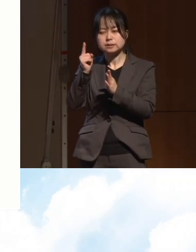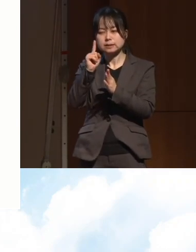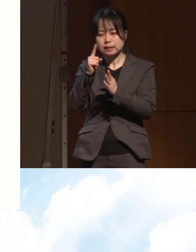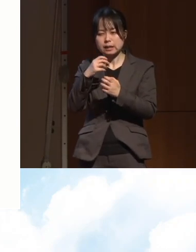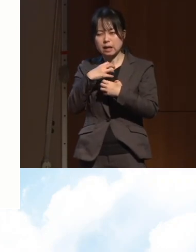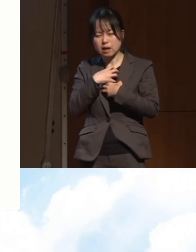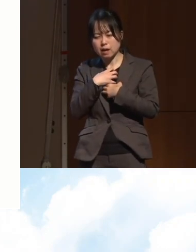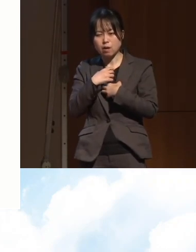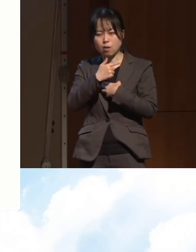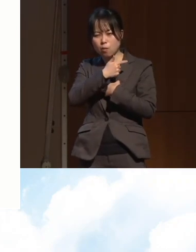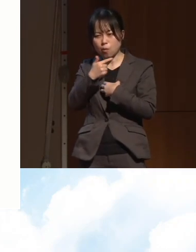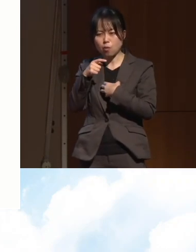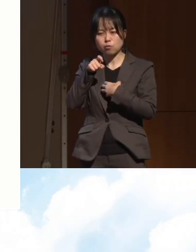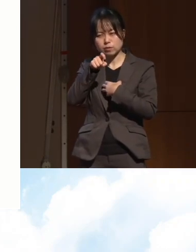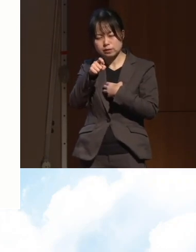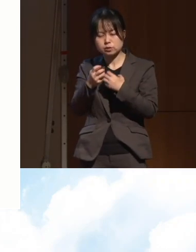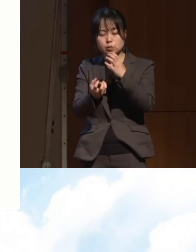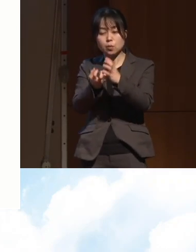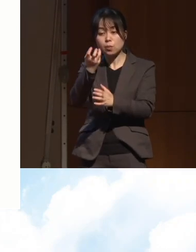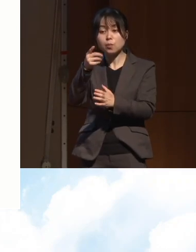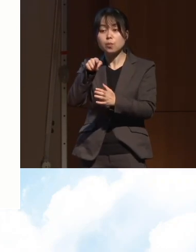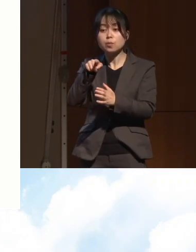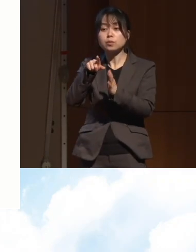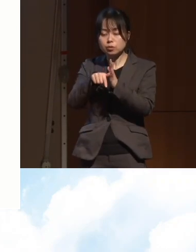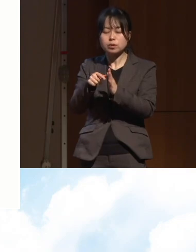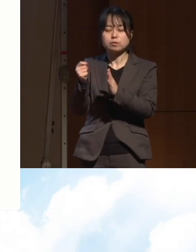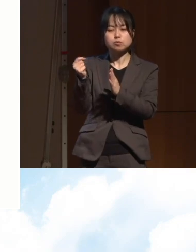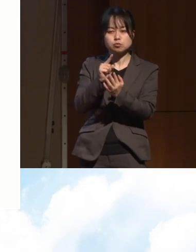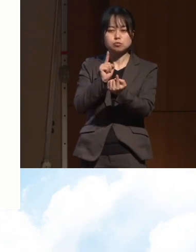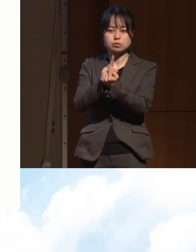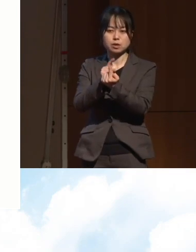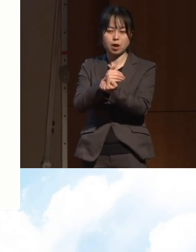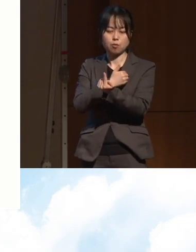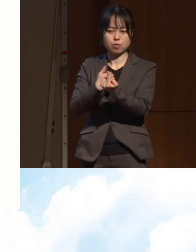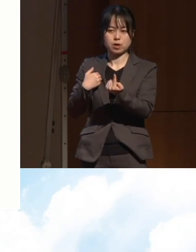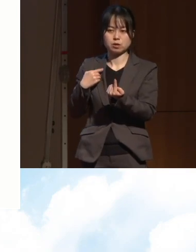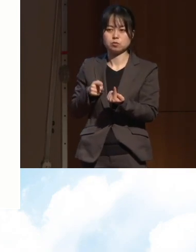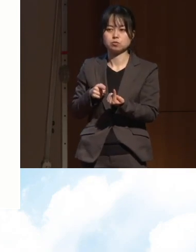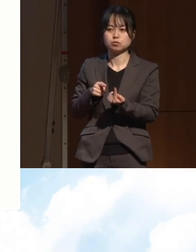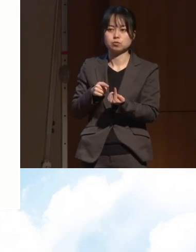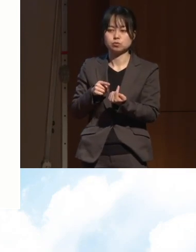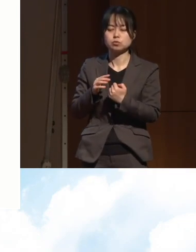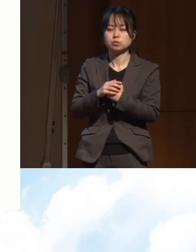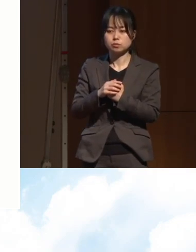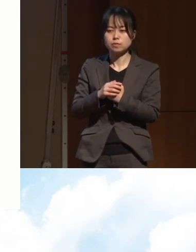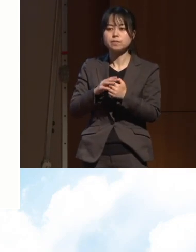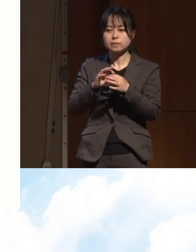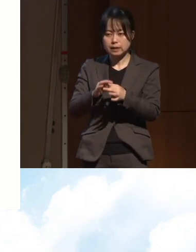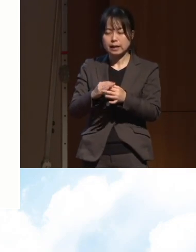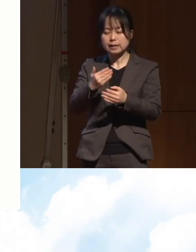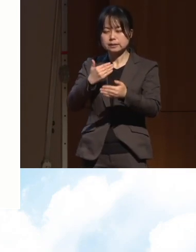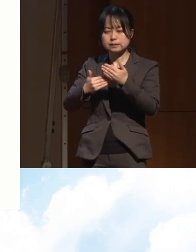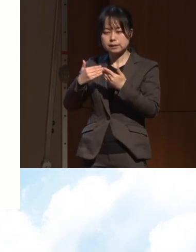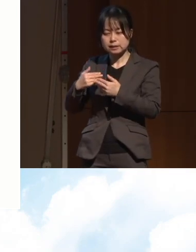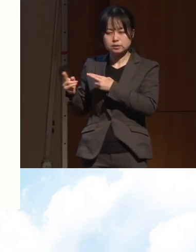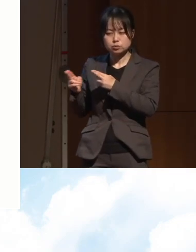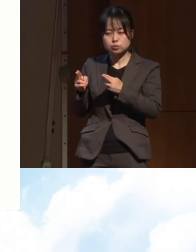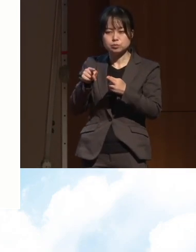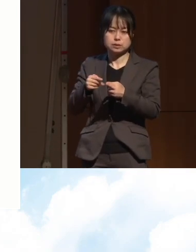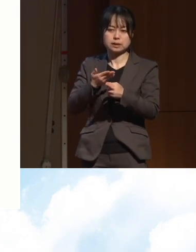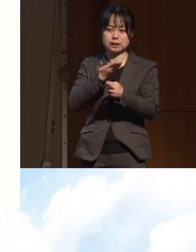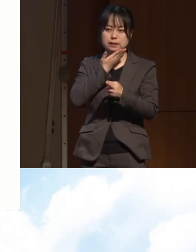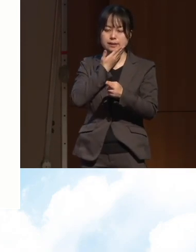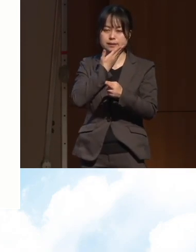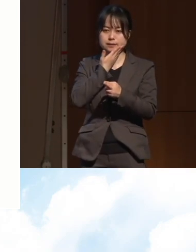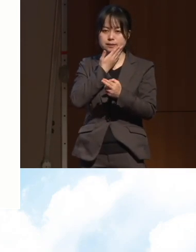were to emerge. That's the core concept on the preparedness side. Doing the basic science to understand